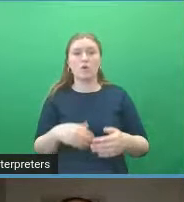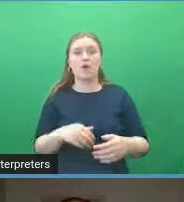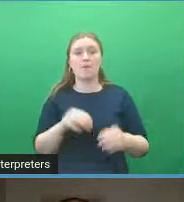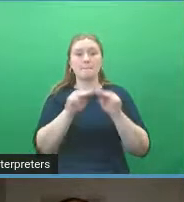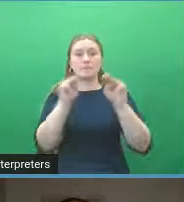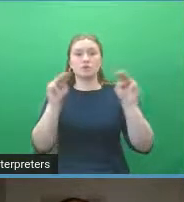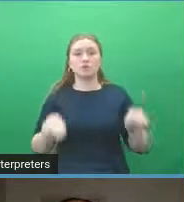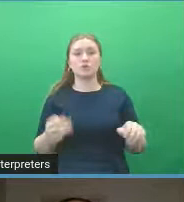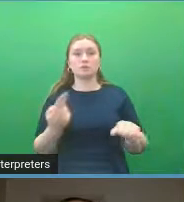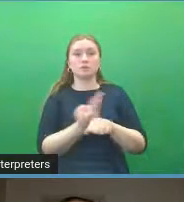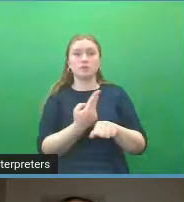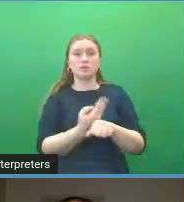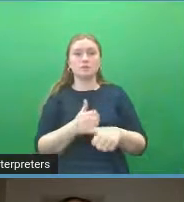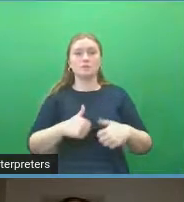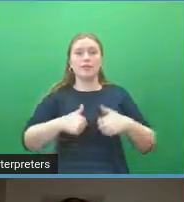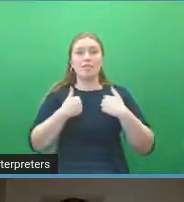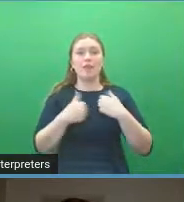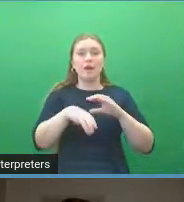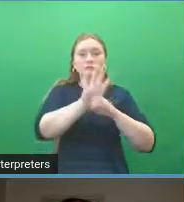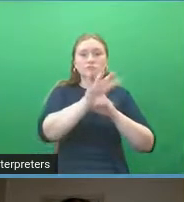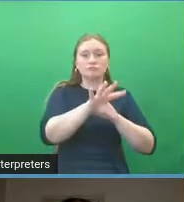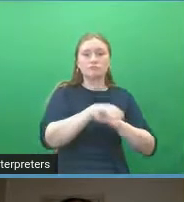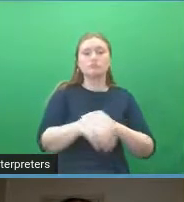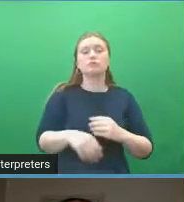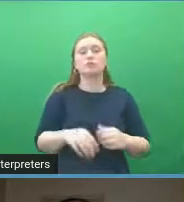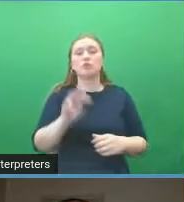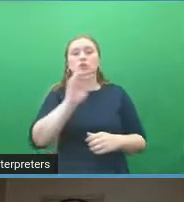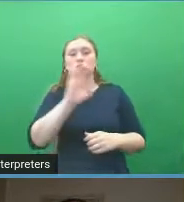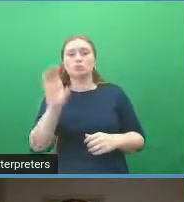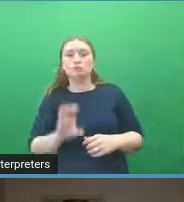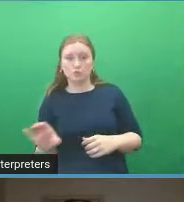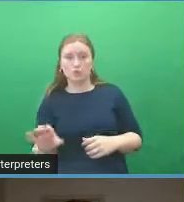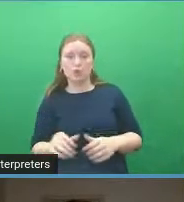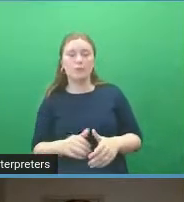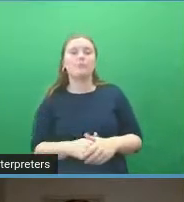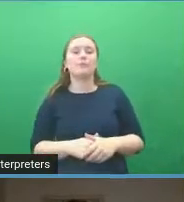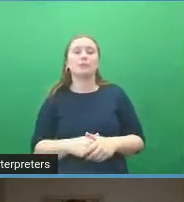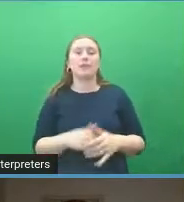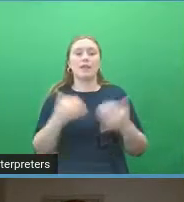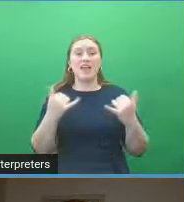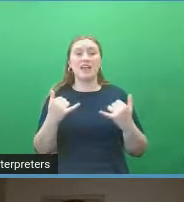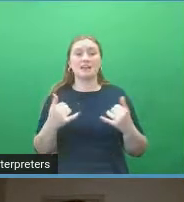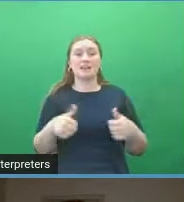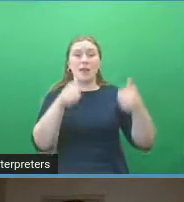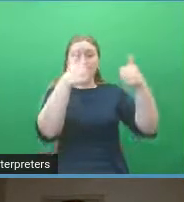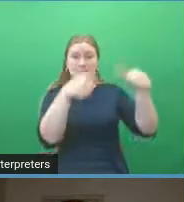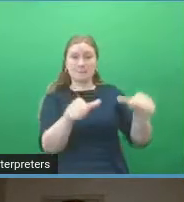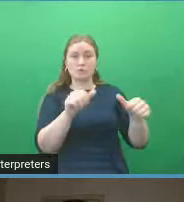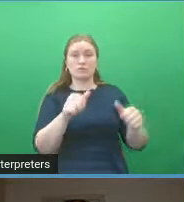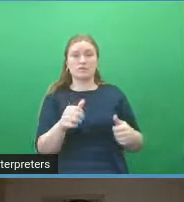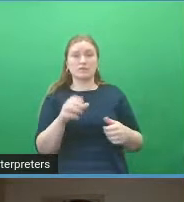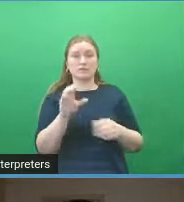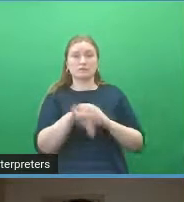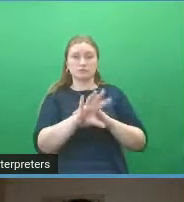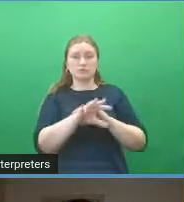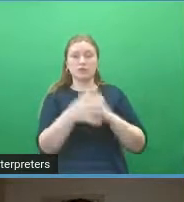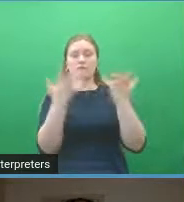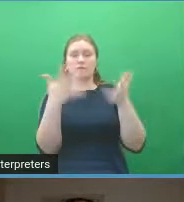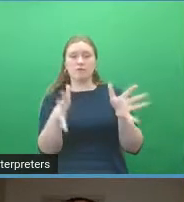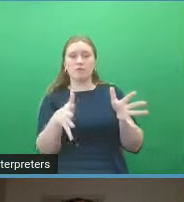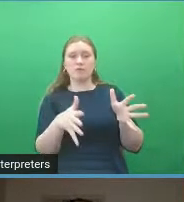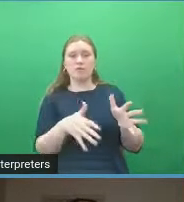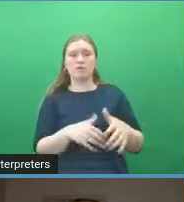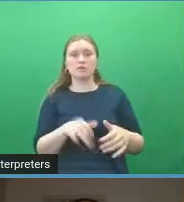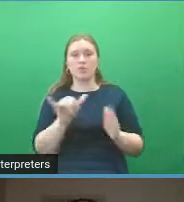recording their live programs in Zoom and other ways, and then broadcasting and posting their finished videos on YouTube pages.